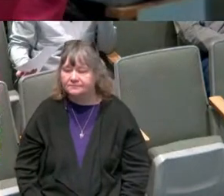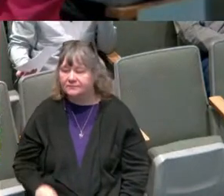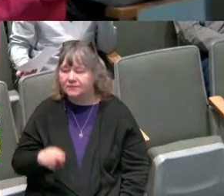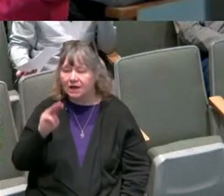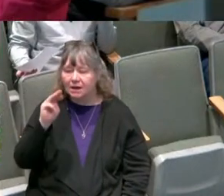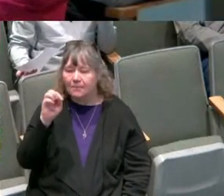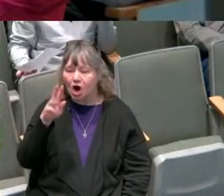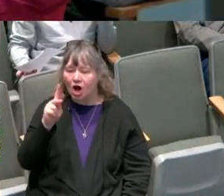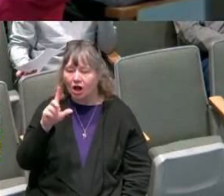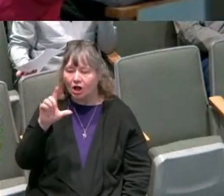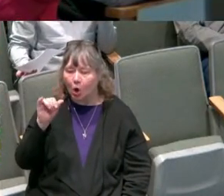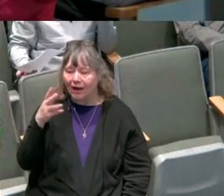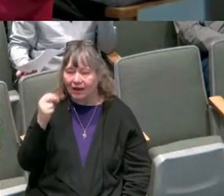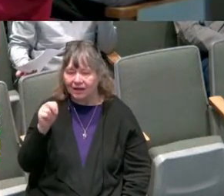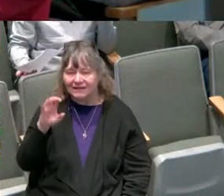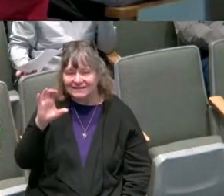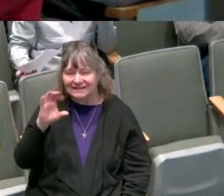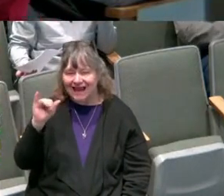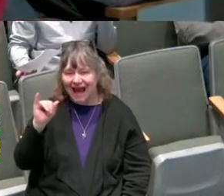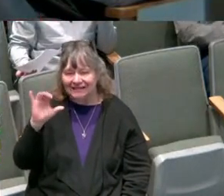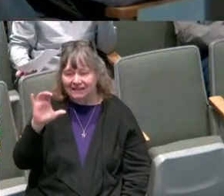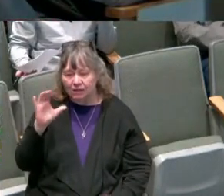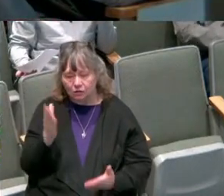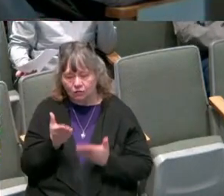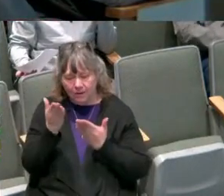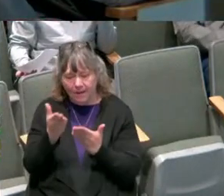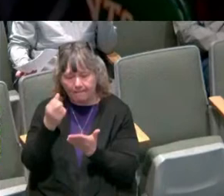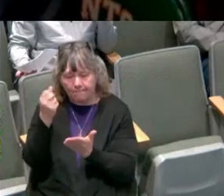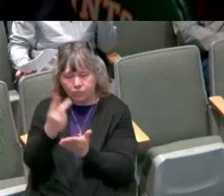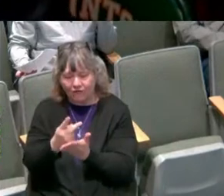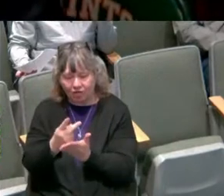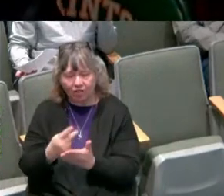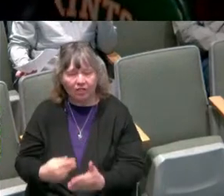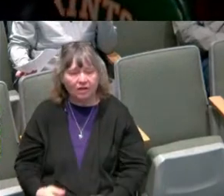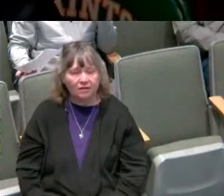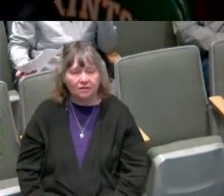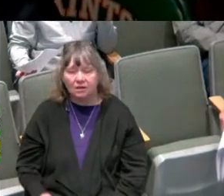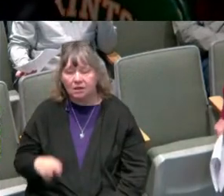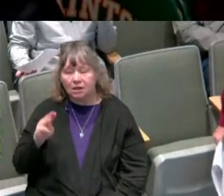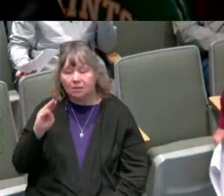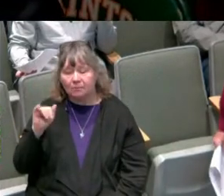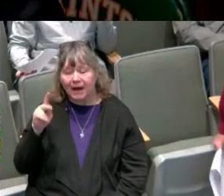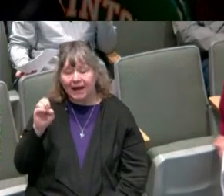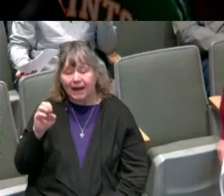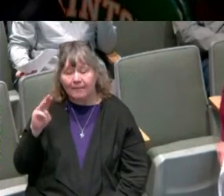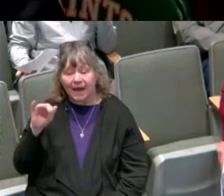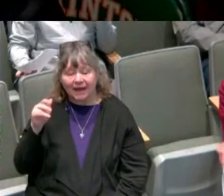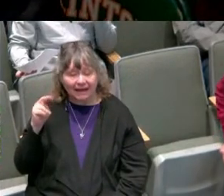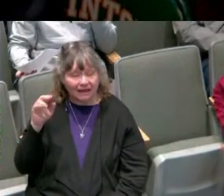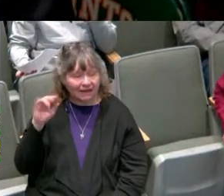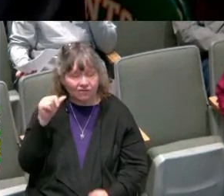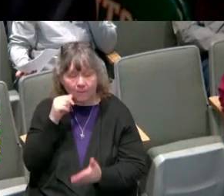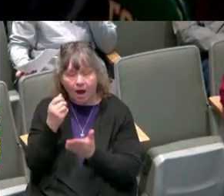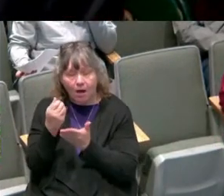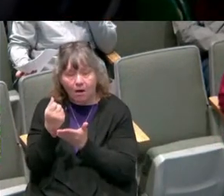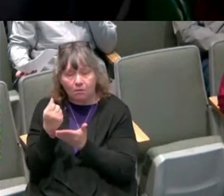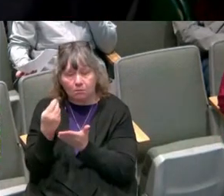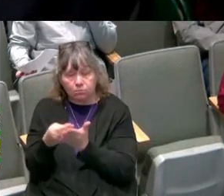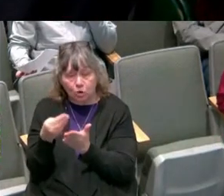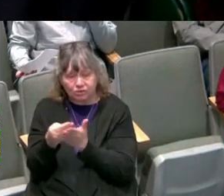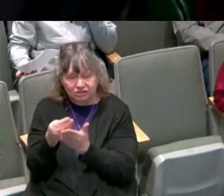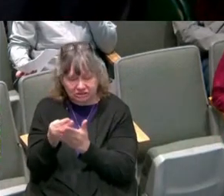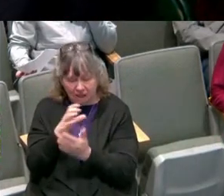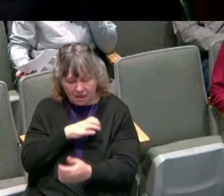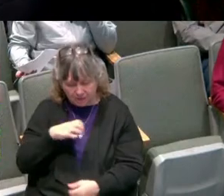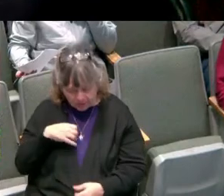Mark Logan cic recommends approval Mike Manning from appropriation committee recommends approval